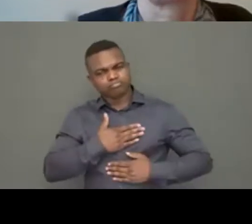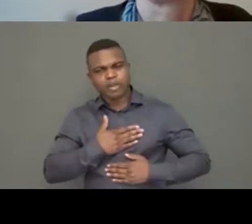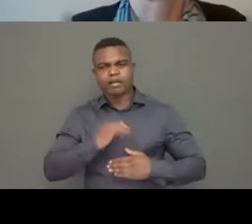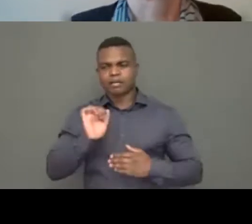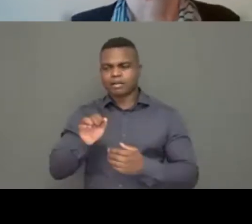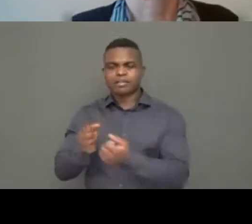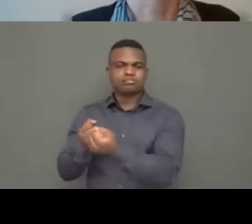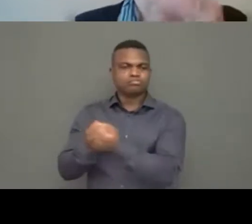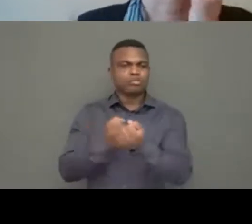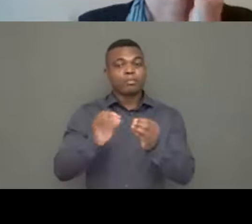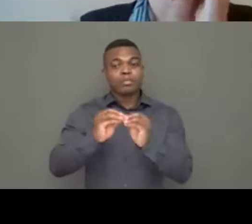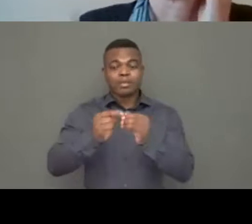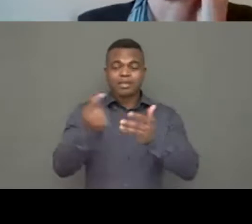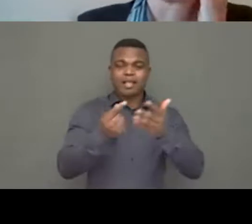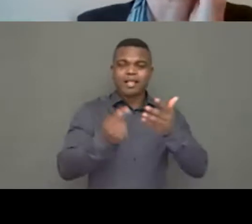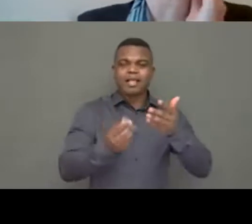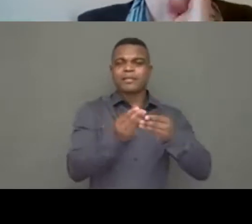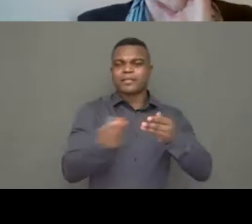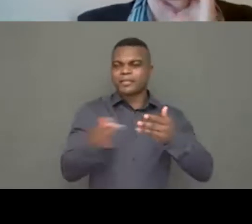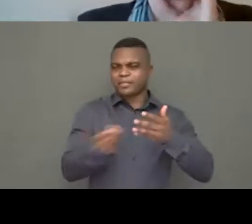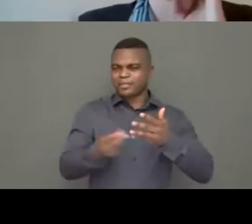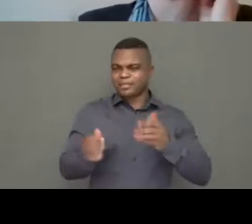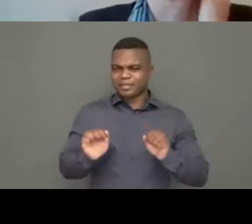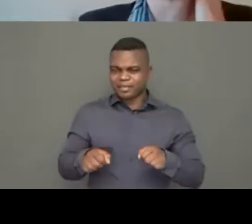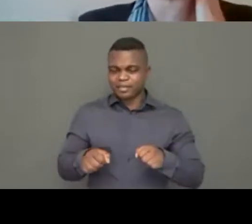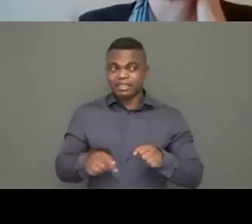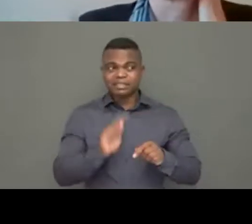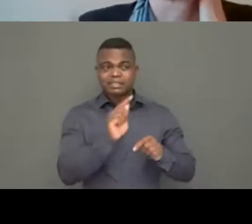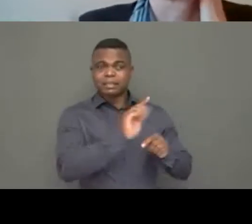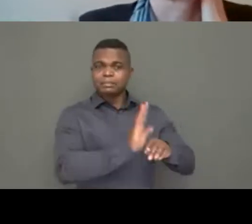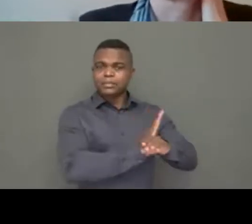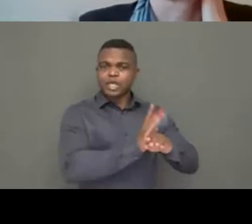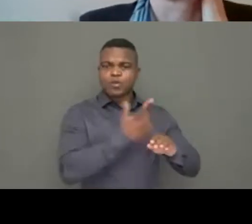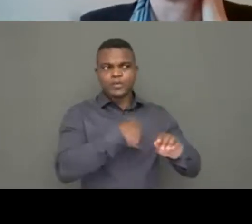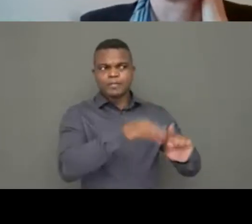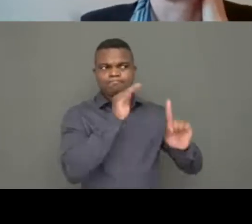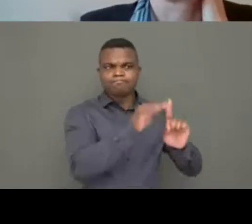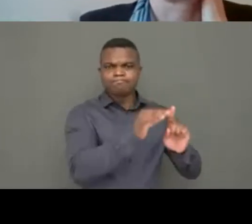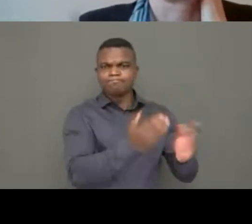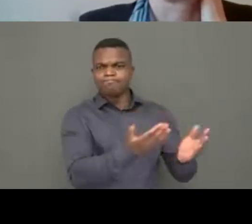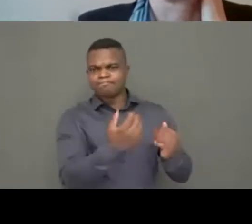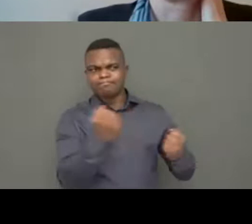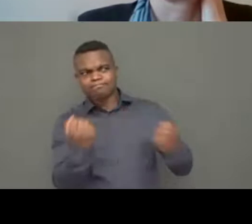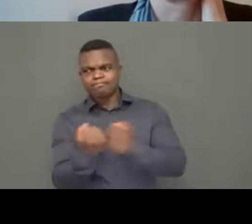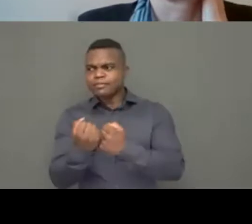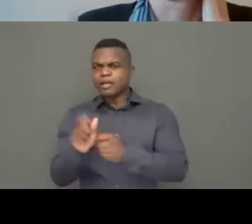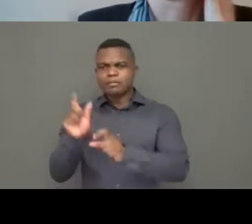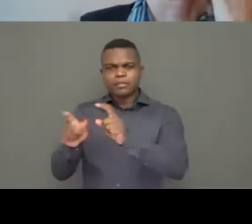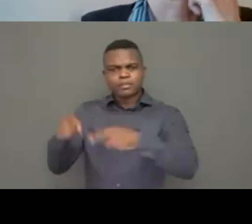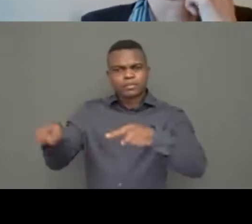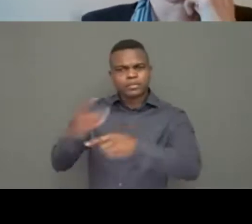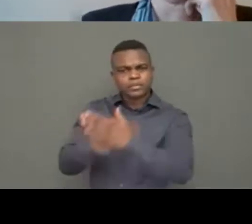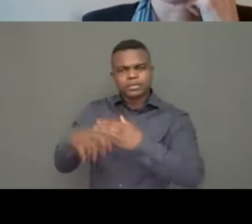of 15%, for example. But we still have that vision of ours,